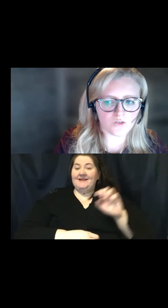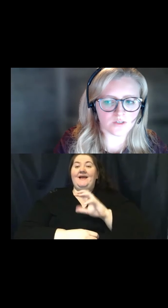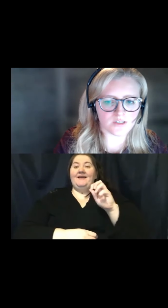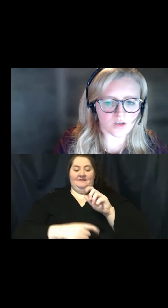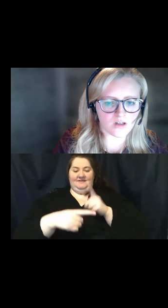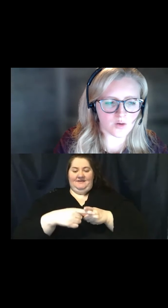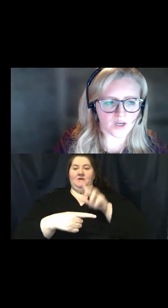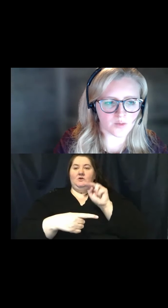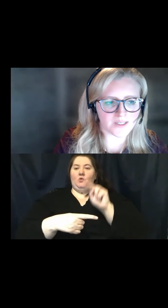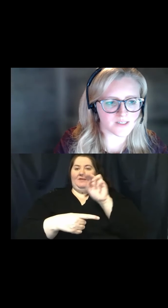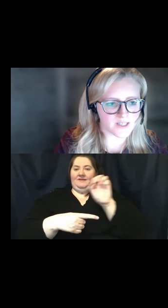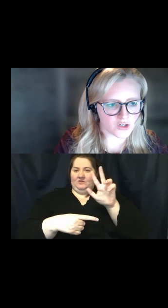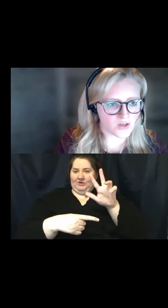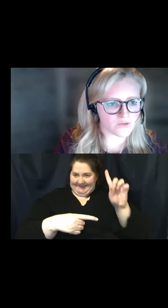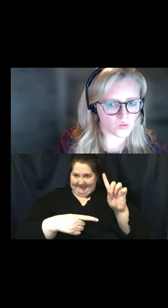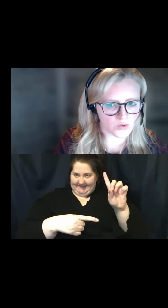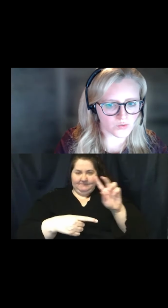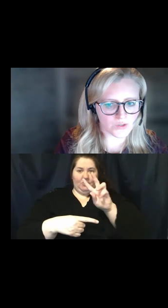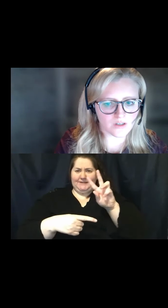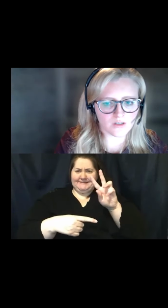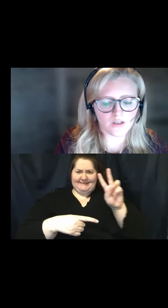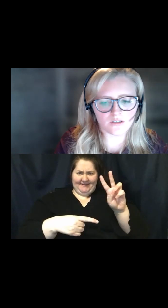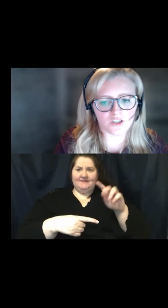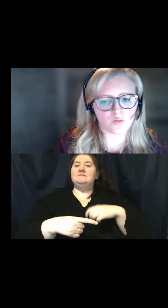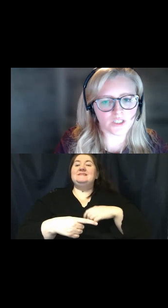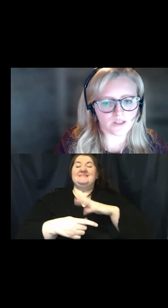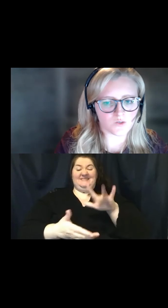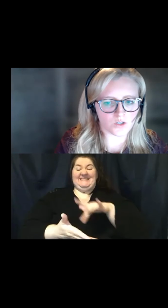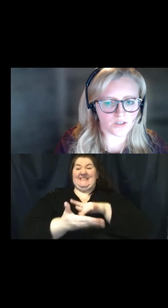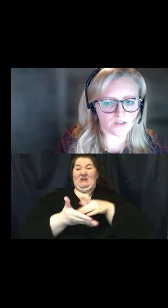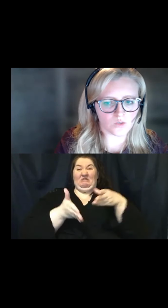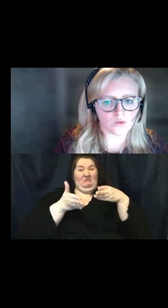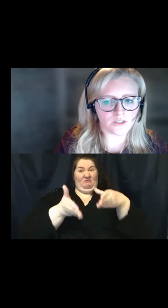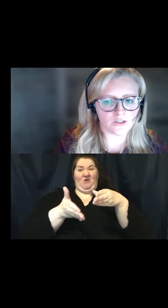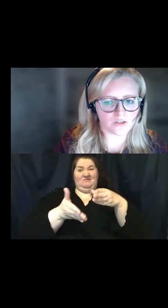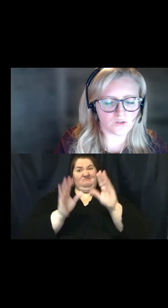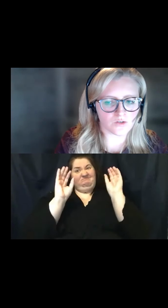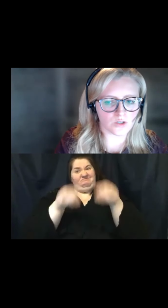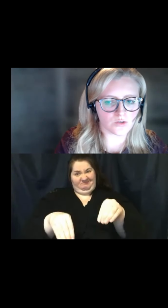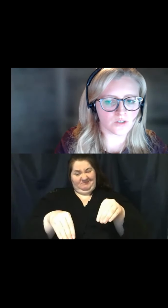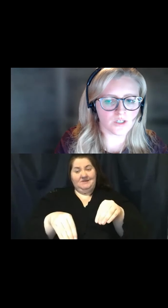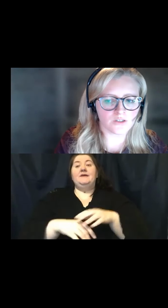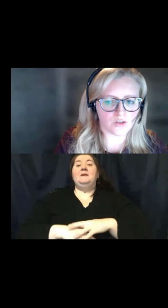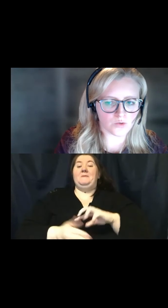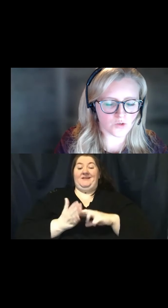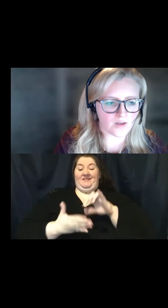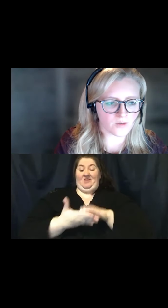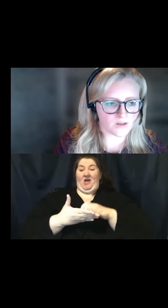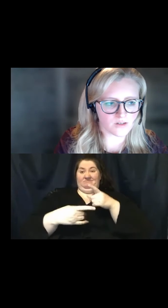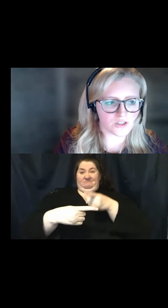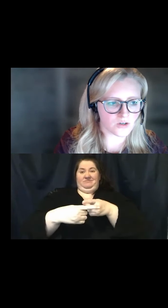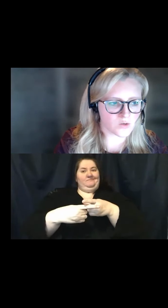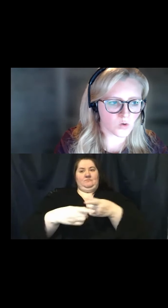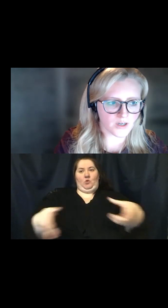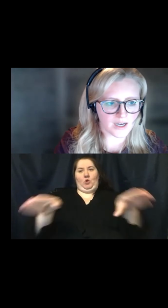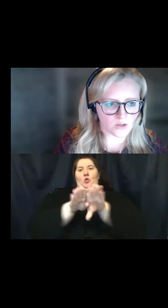we will need to install our pipe in the center of the road. To complete this work, we will need to close the road to through